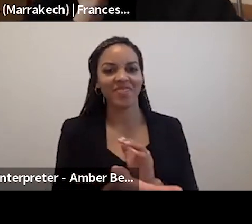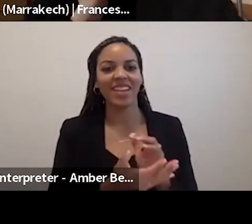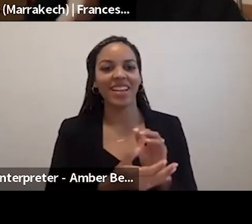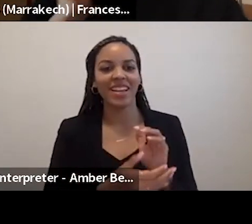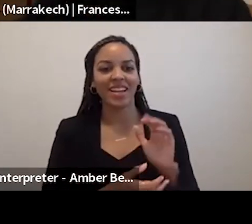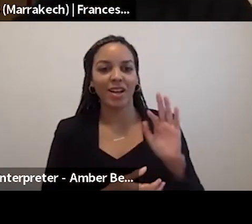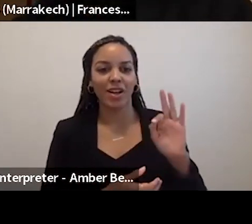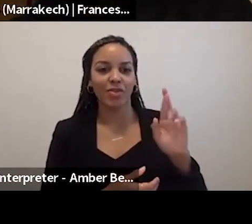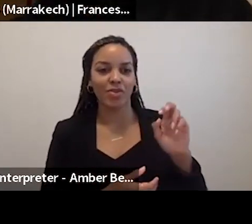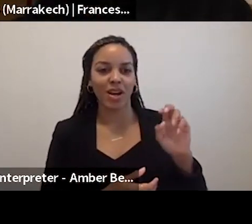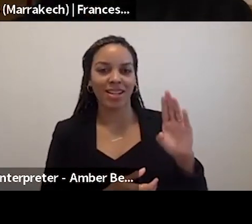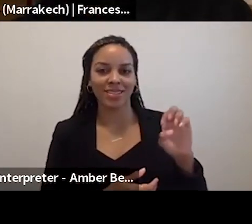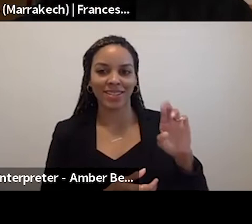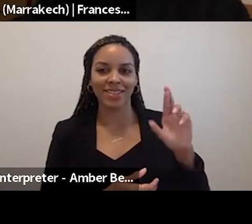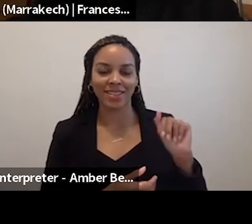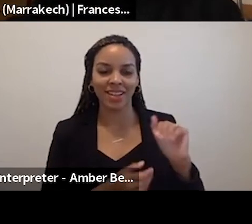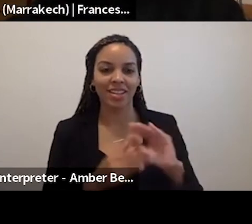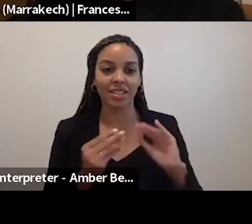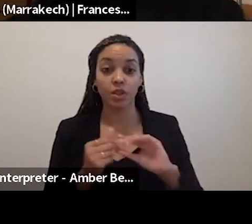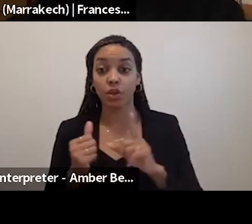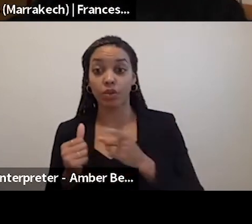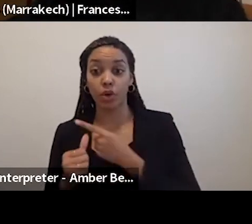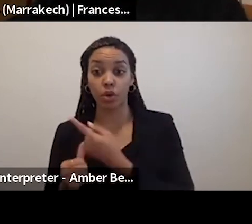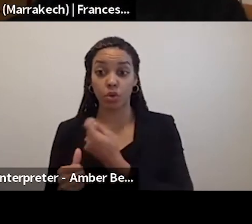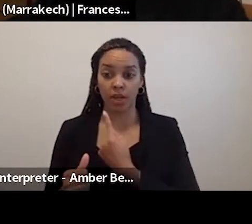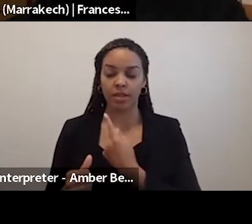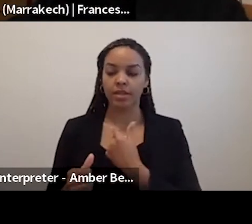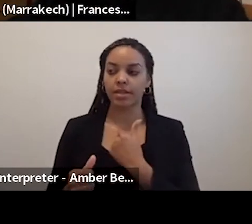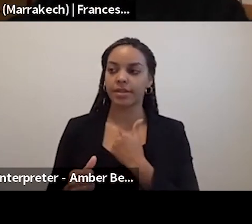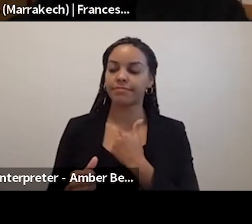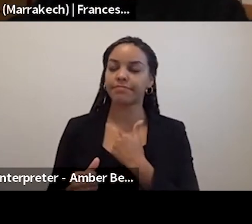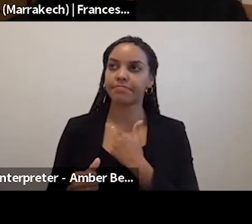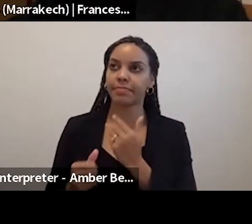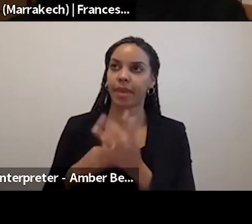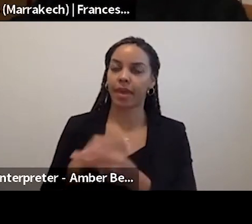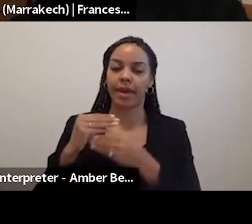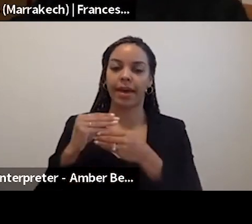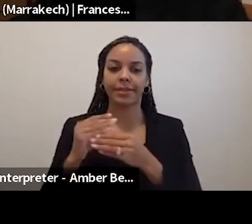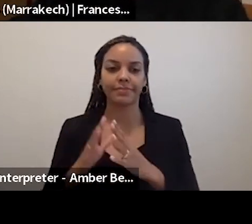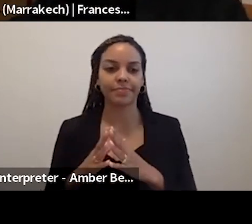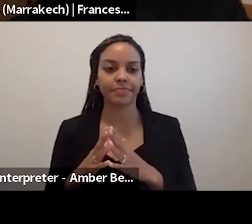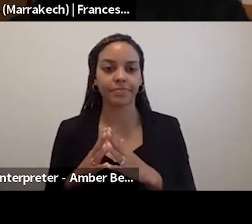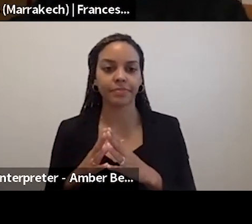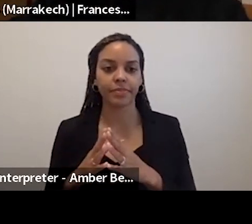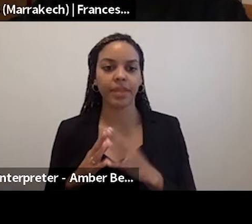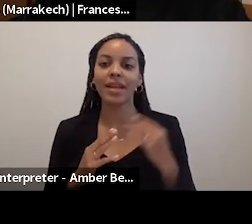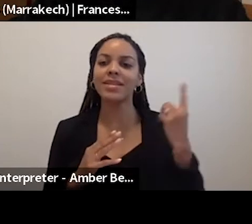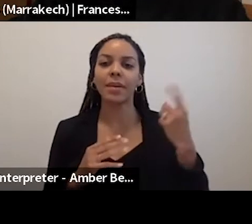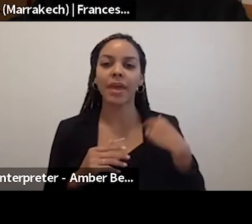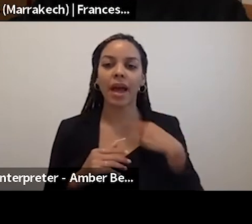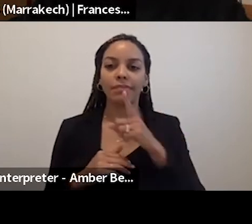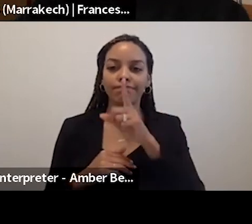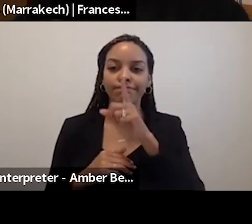something in terms of the first question. Well, first, something that I didn't mention before is